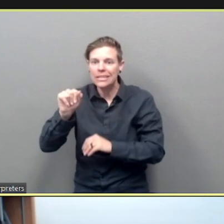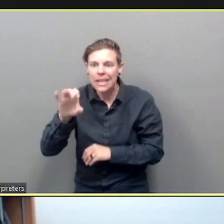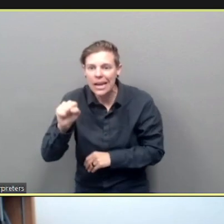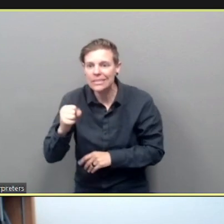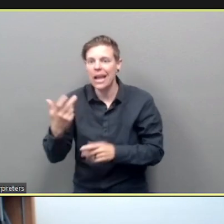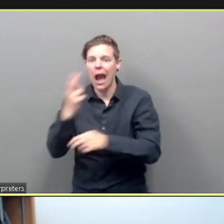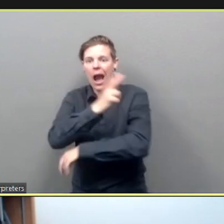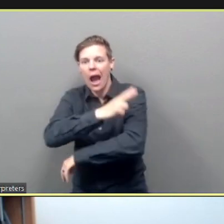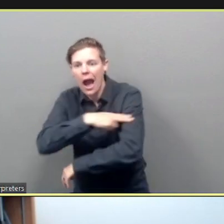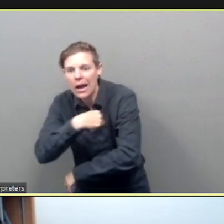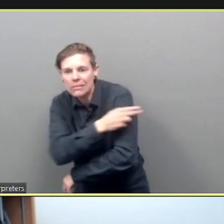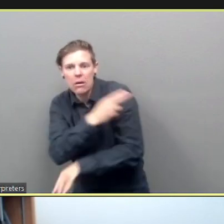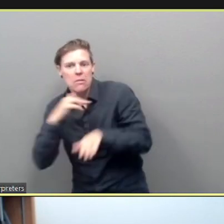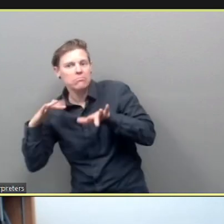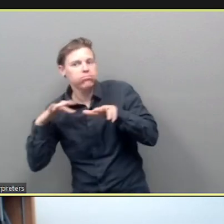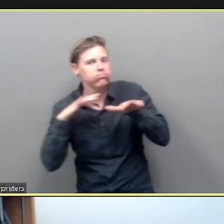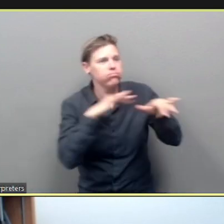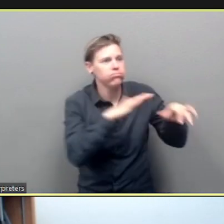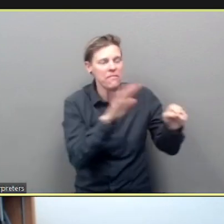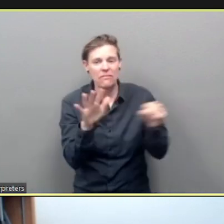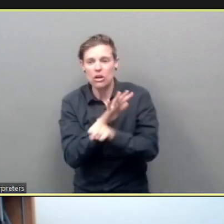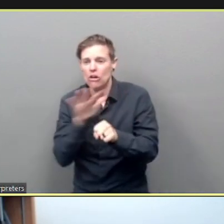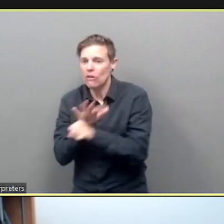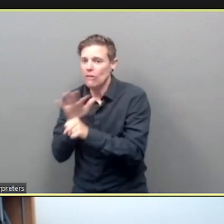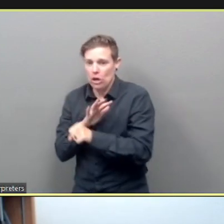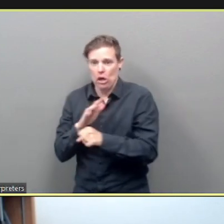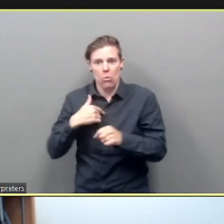very stretched. Next slide.